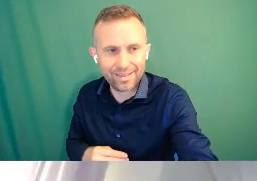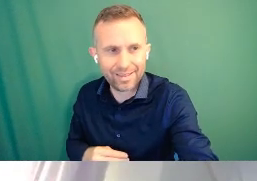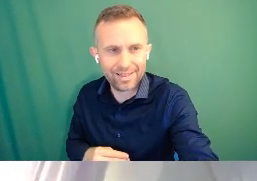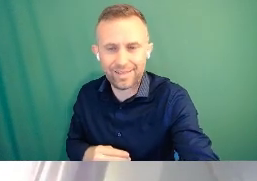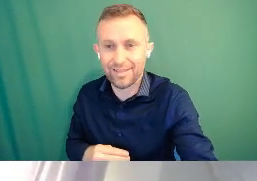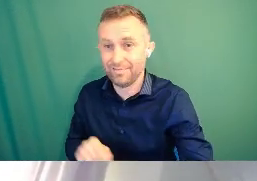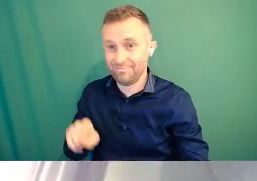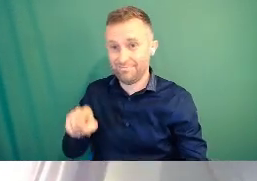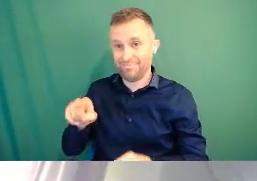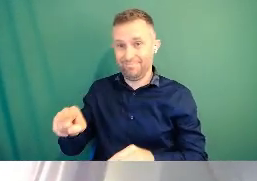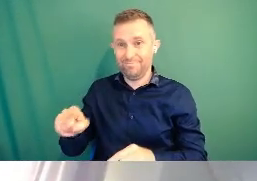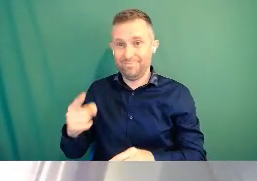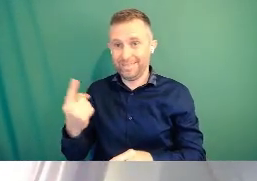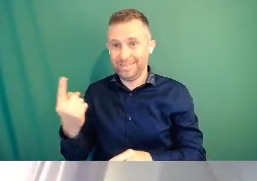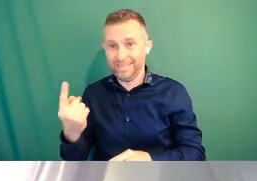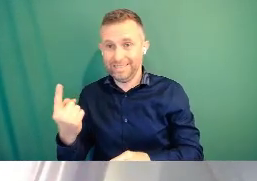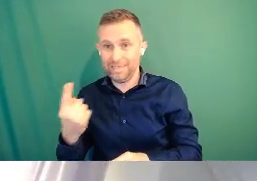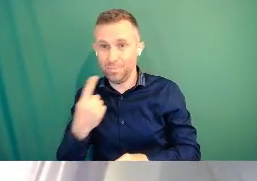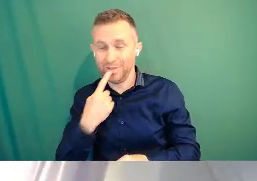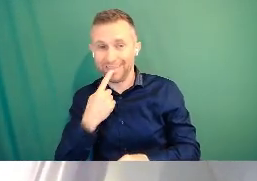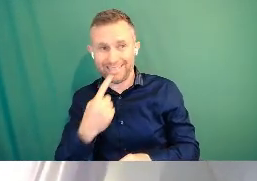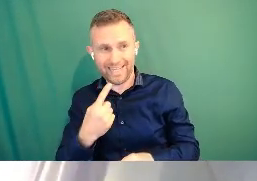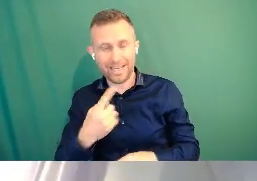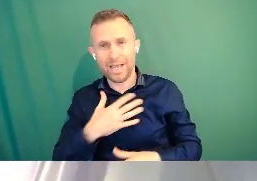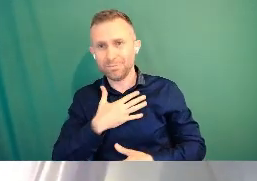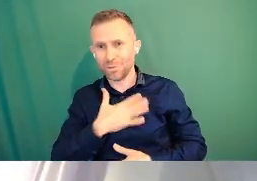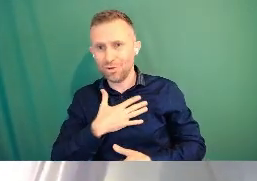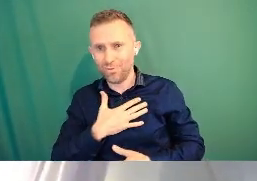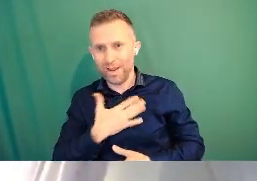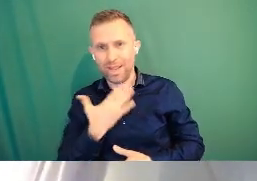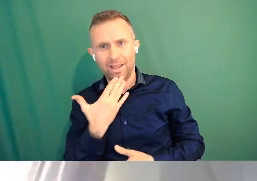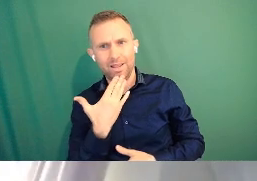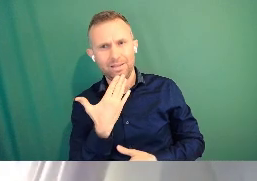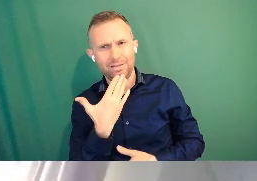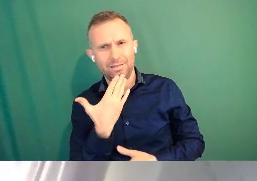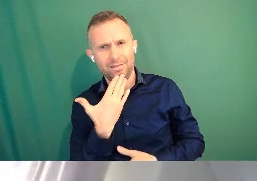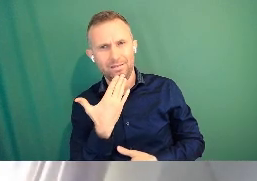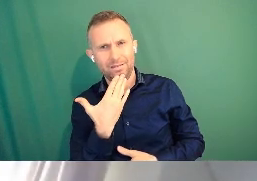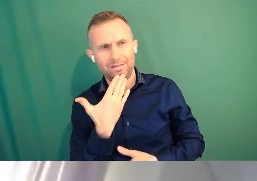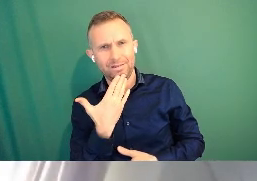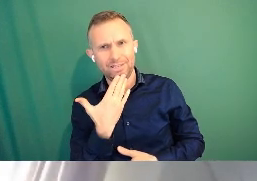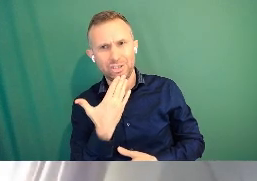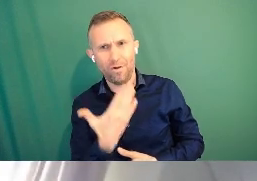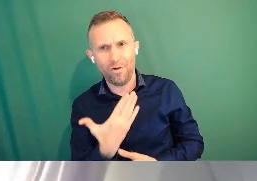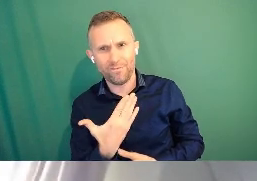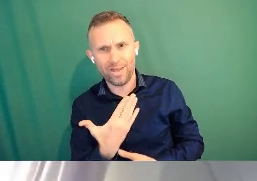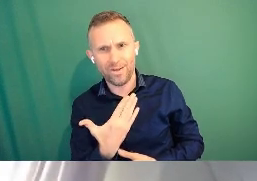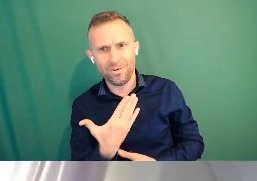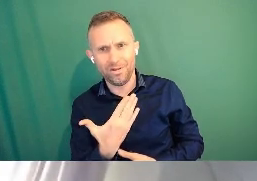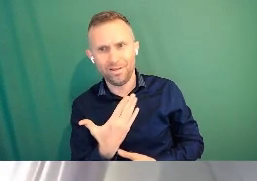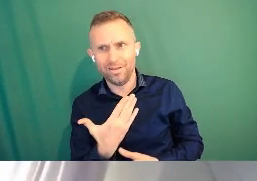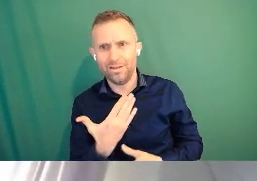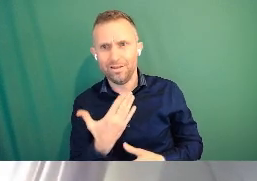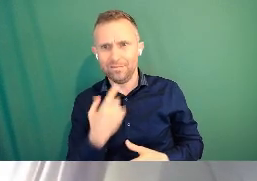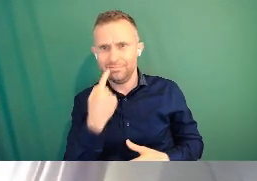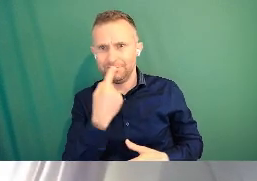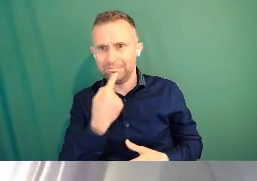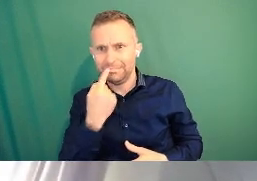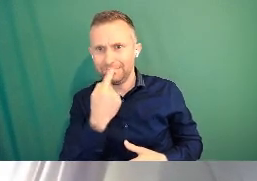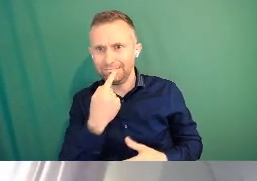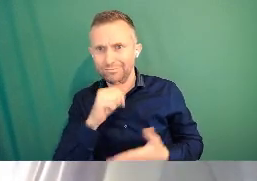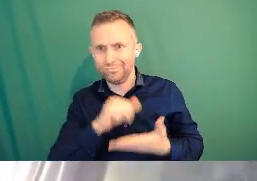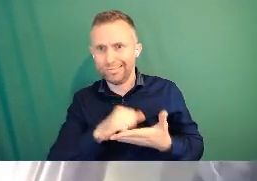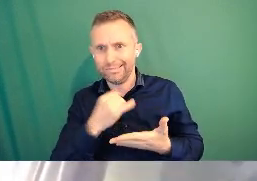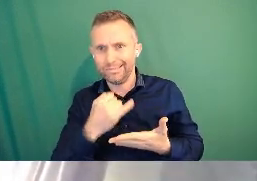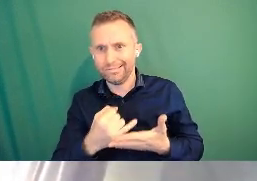really? So I'm still trying. So I'm sorry if the accent, but the pronunciation was off.